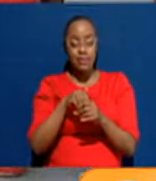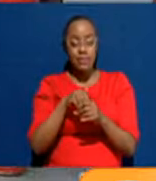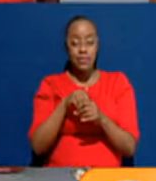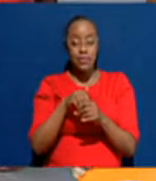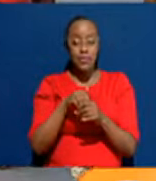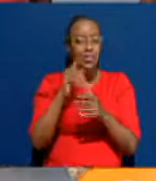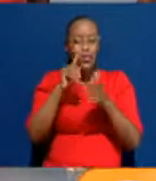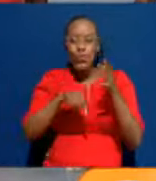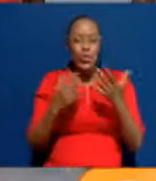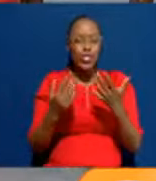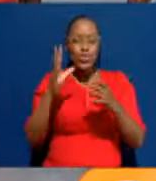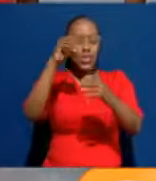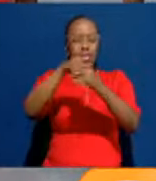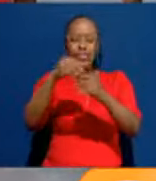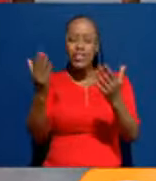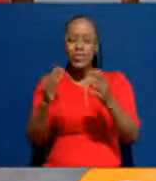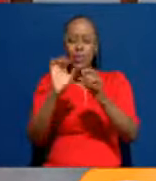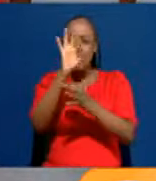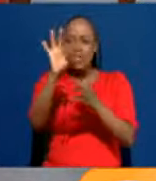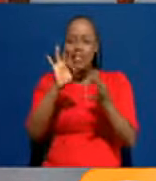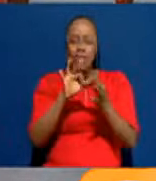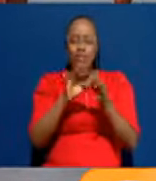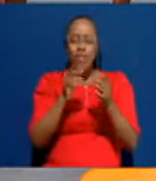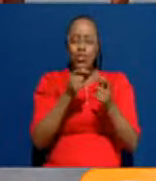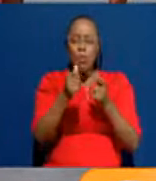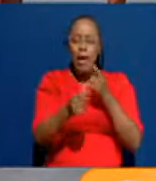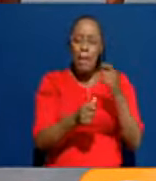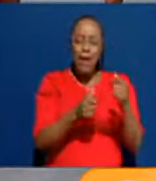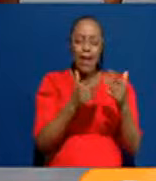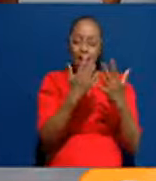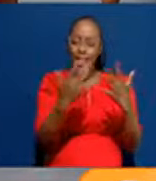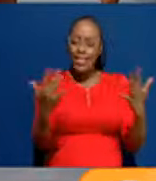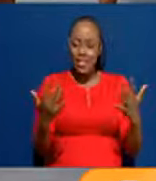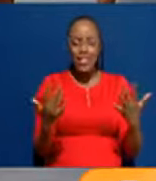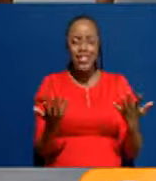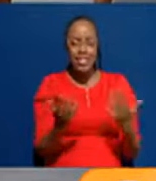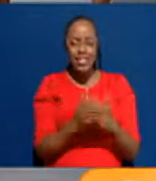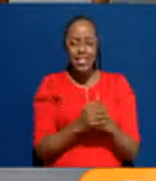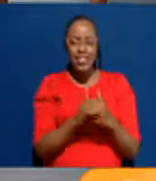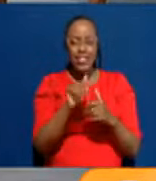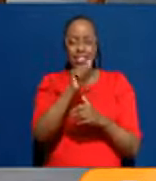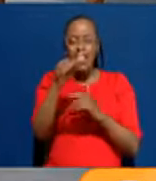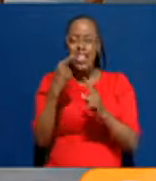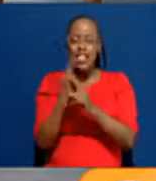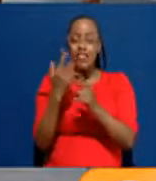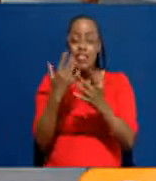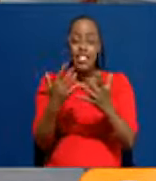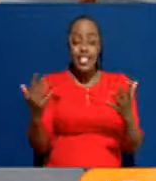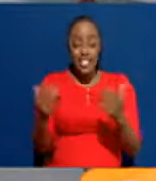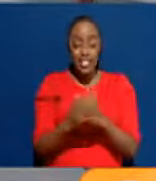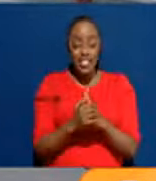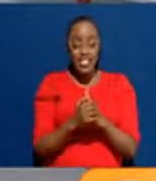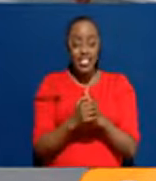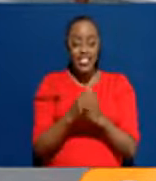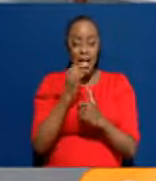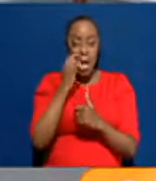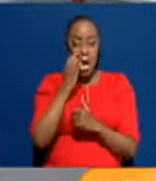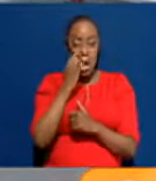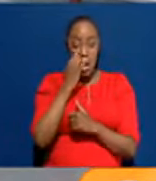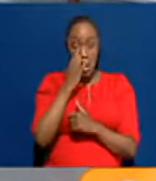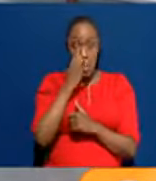In what? Just buying lands, of course. Mm-hmm. And other things.